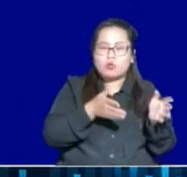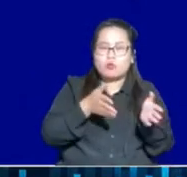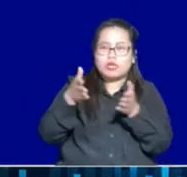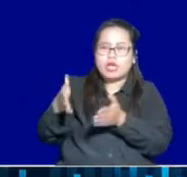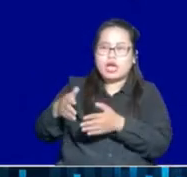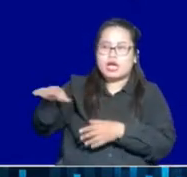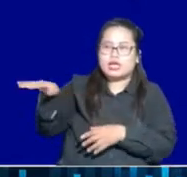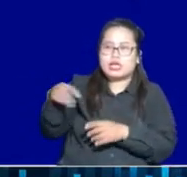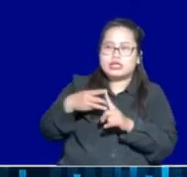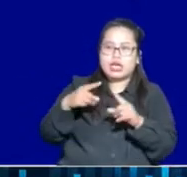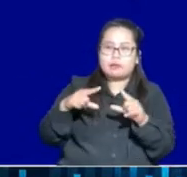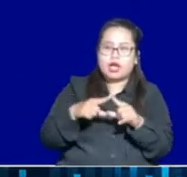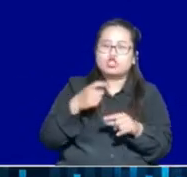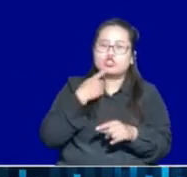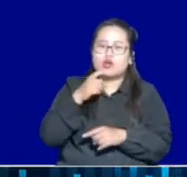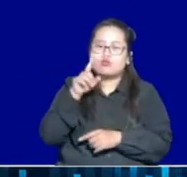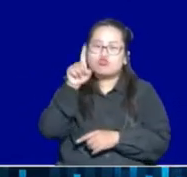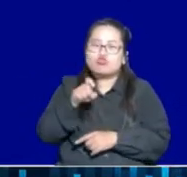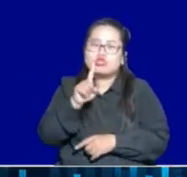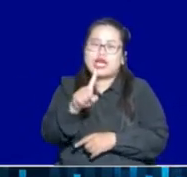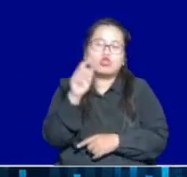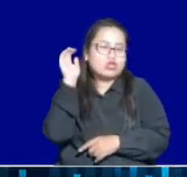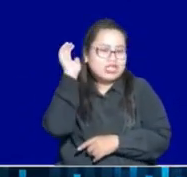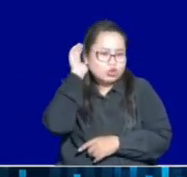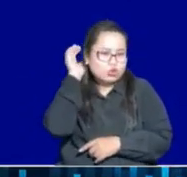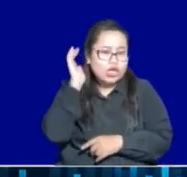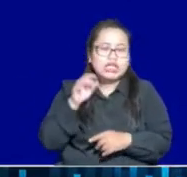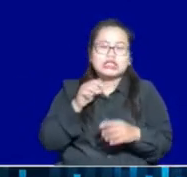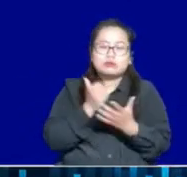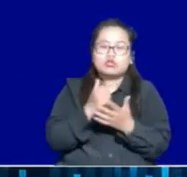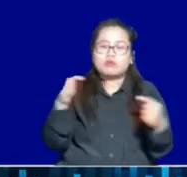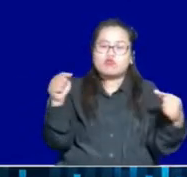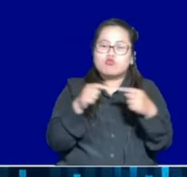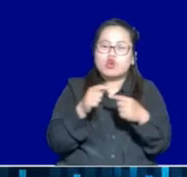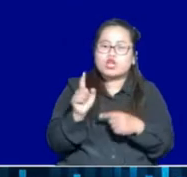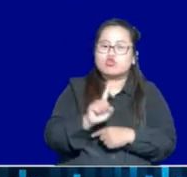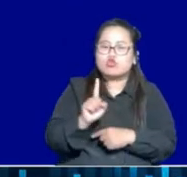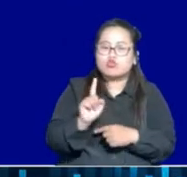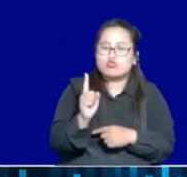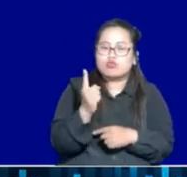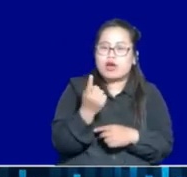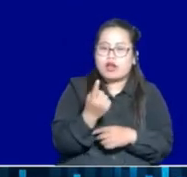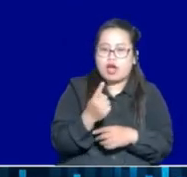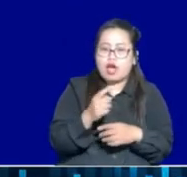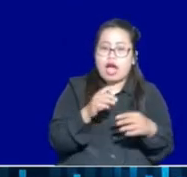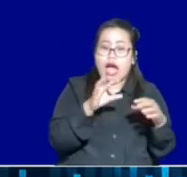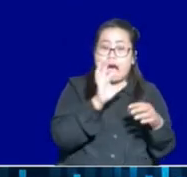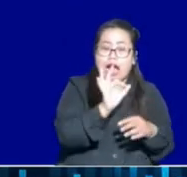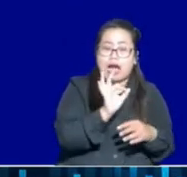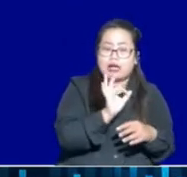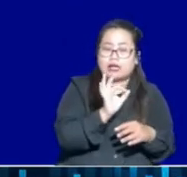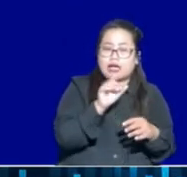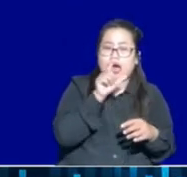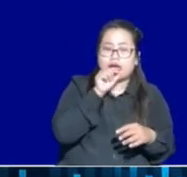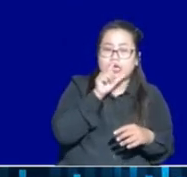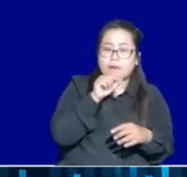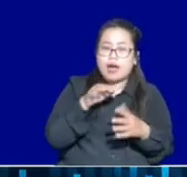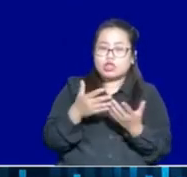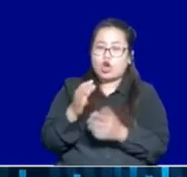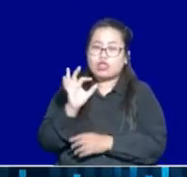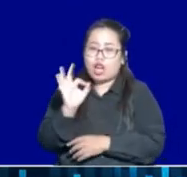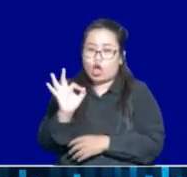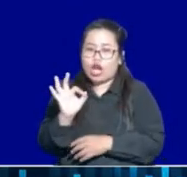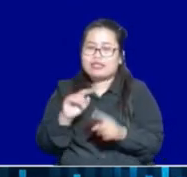to lion would be more difficult. It would require four chicken and egg problems, and it doesn't leverage any of